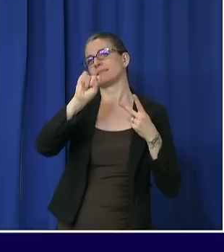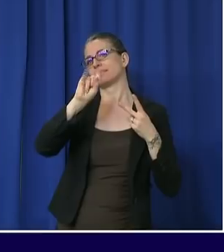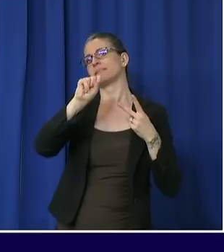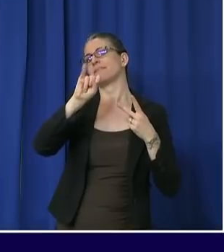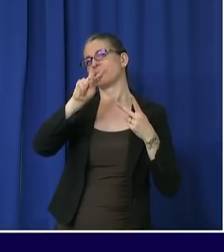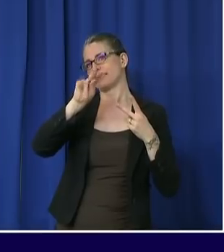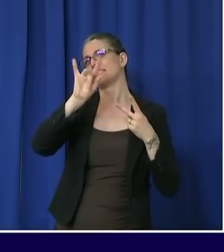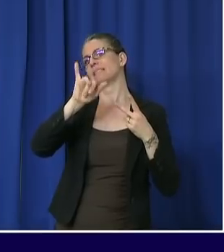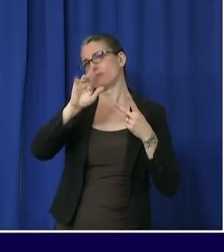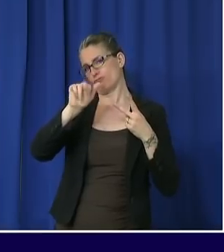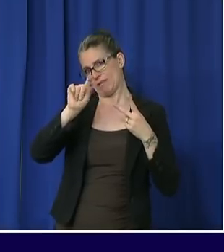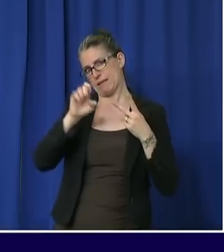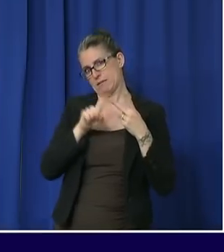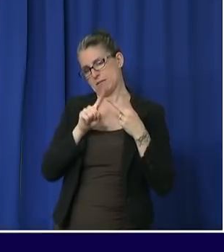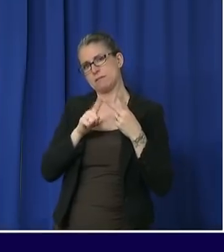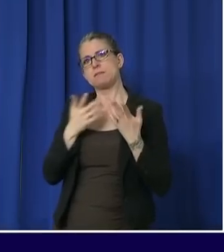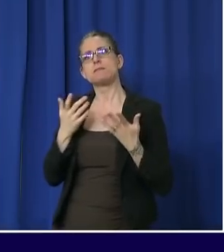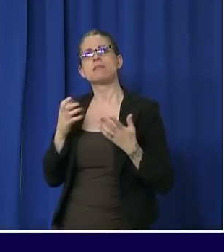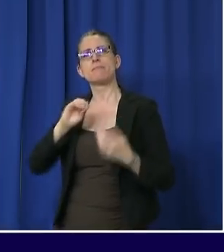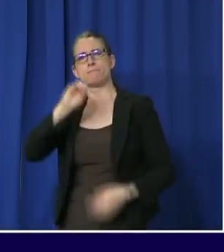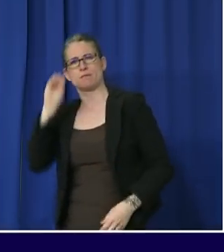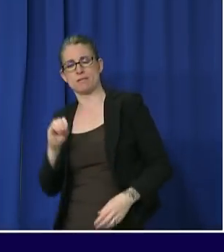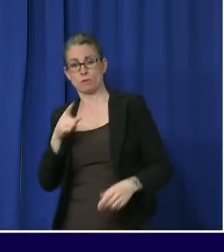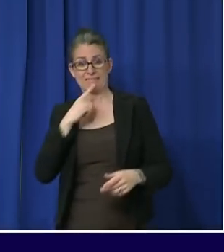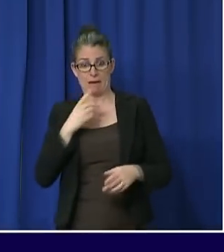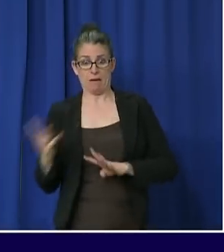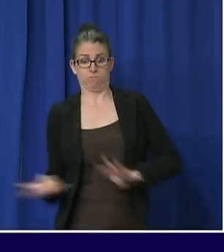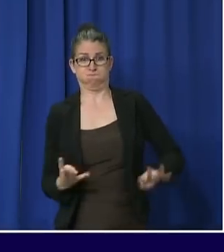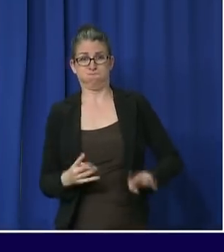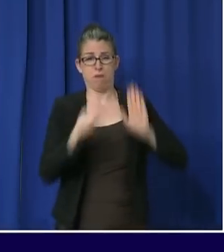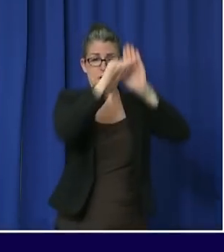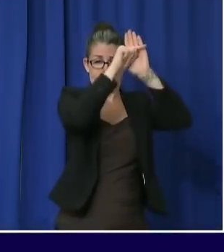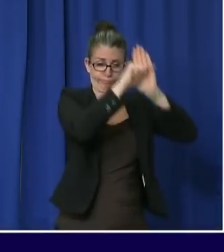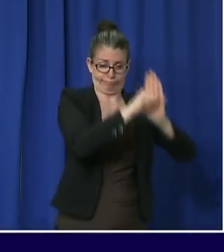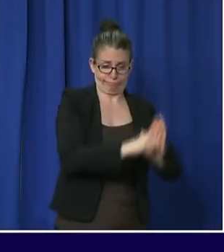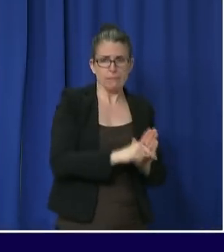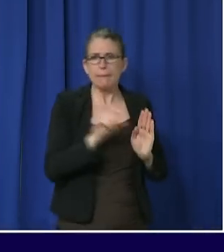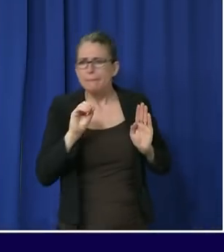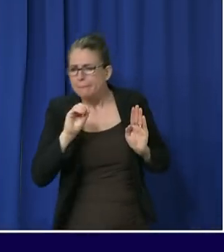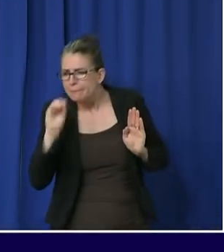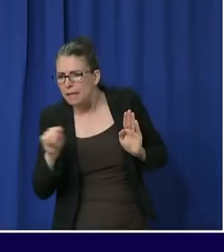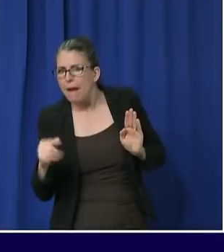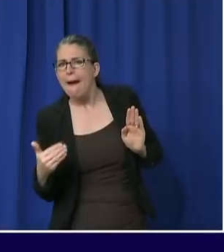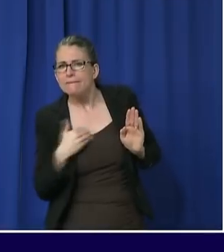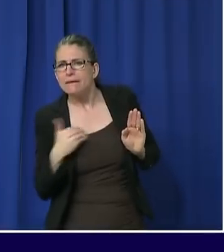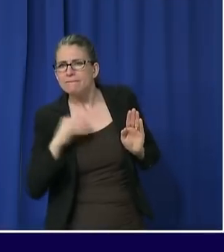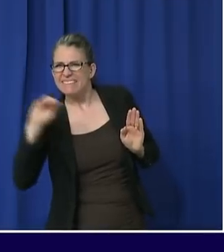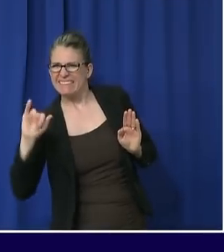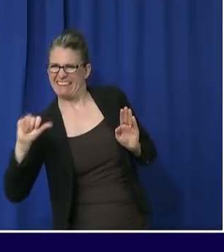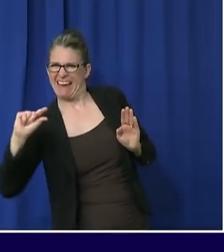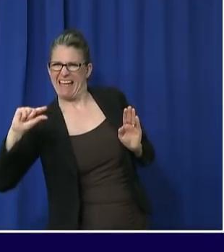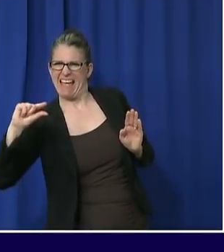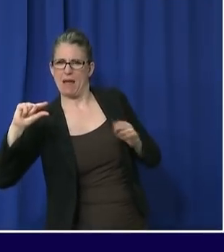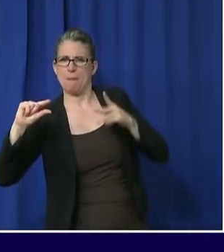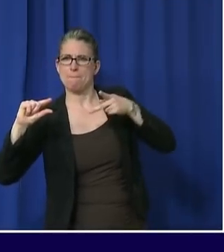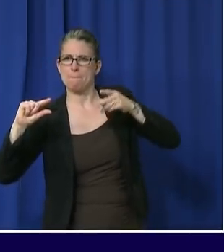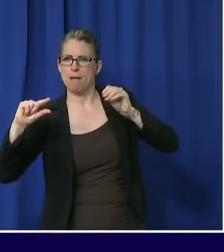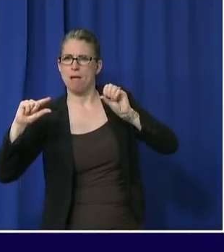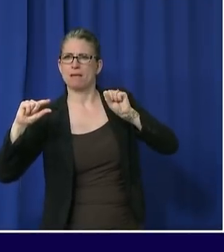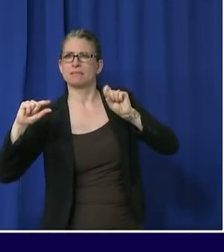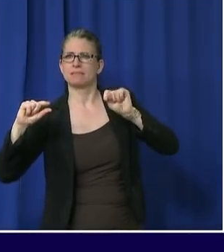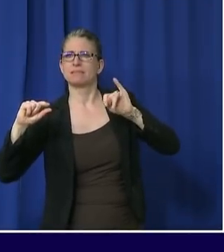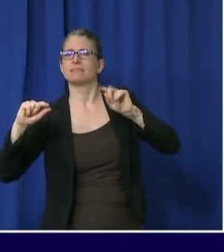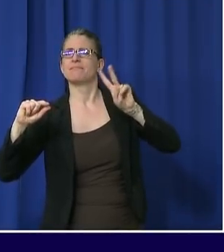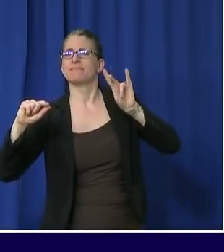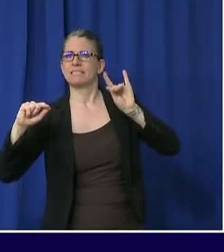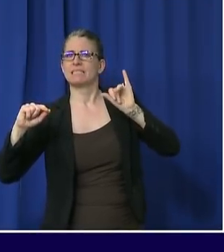biostatistician making asserting that the positive rate that people have been focusing